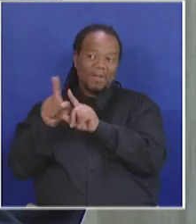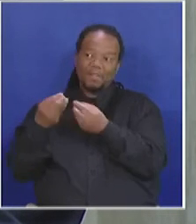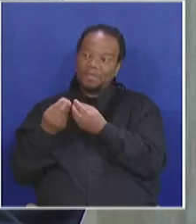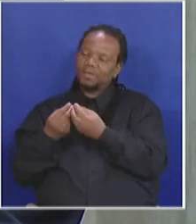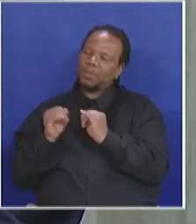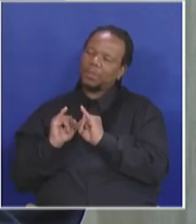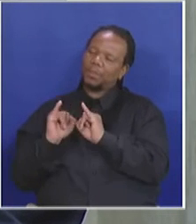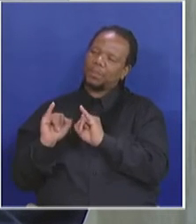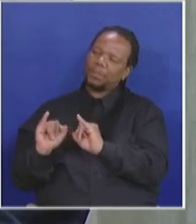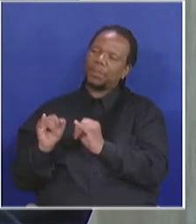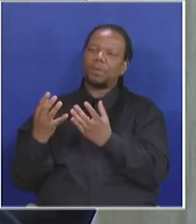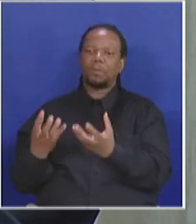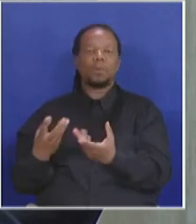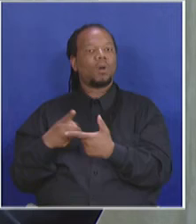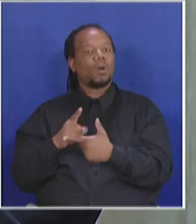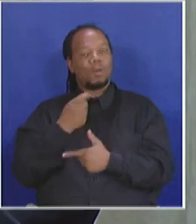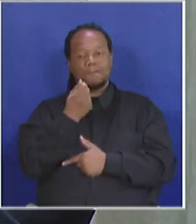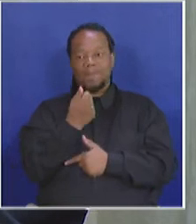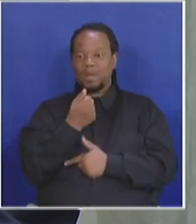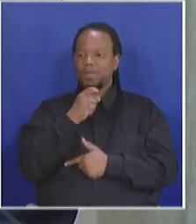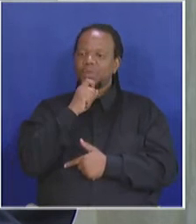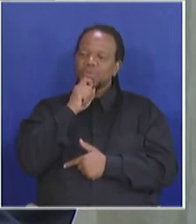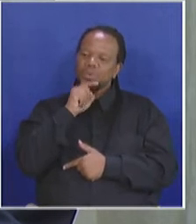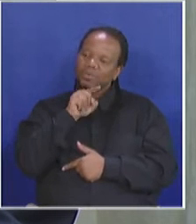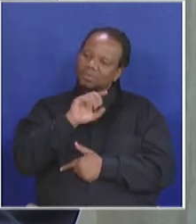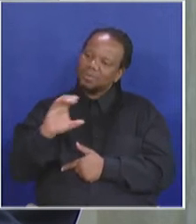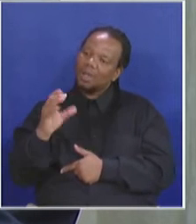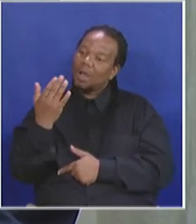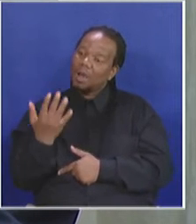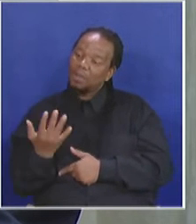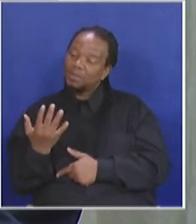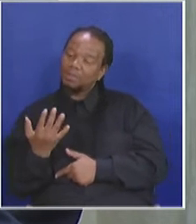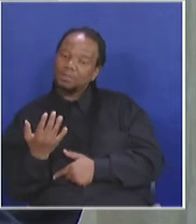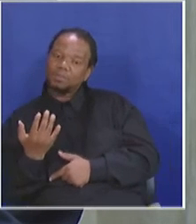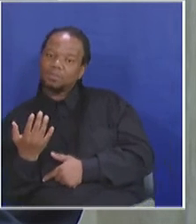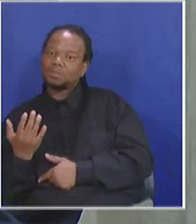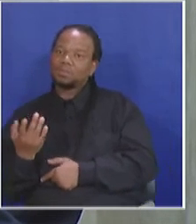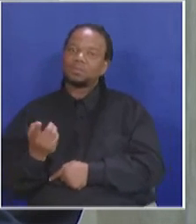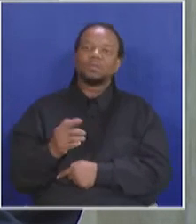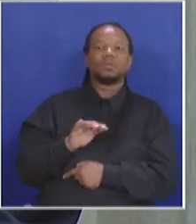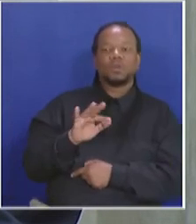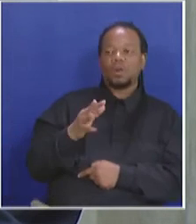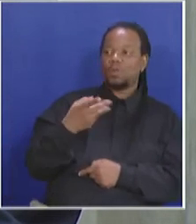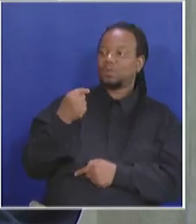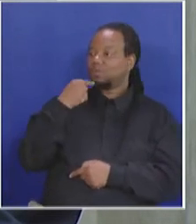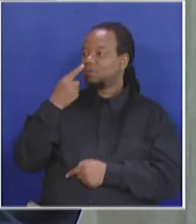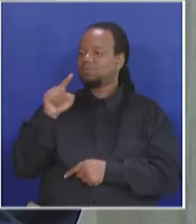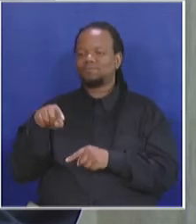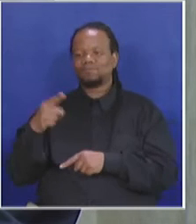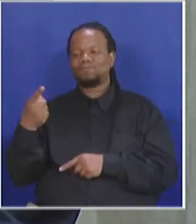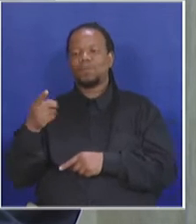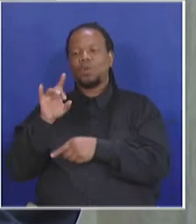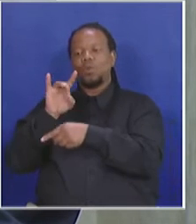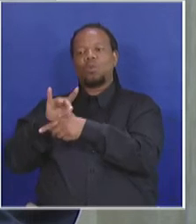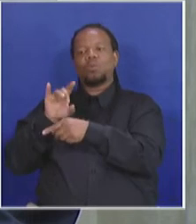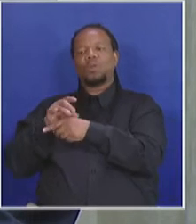report of how much has been spent so far in the project from the three role players has huge contradictions. The consultants have a figure